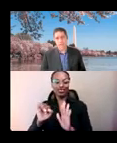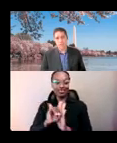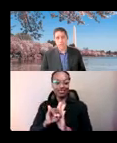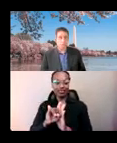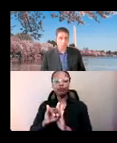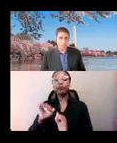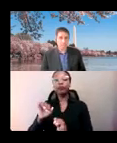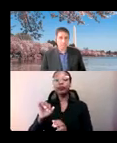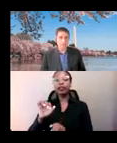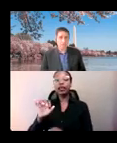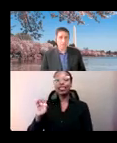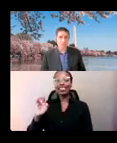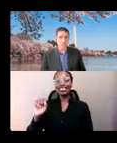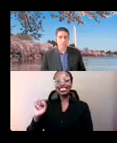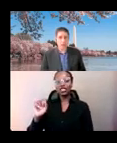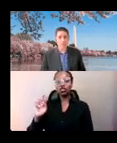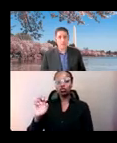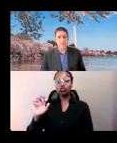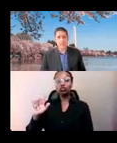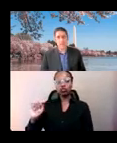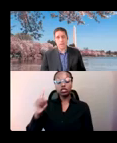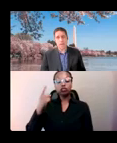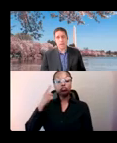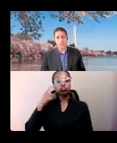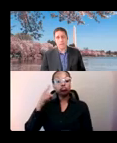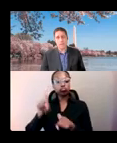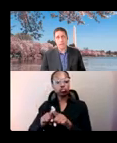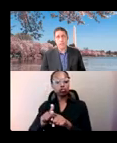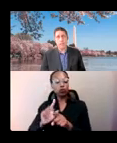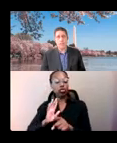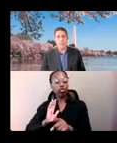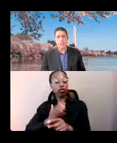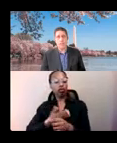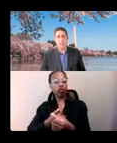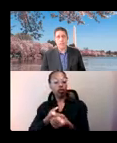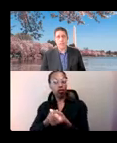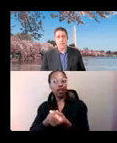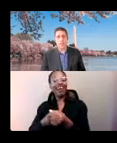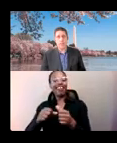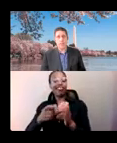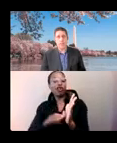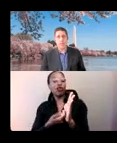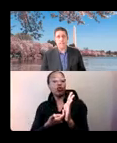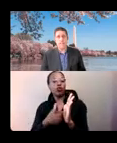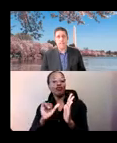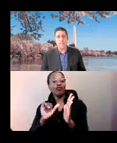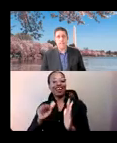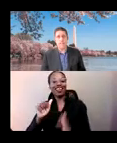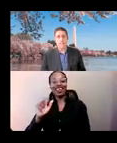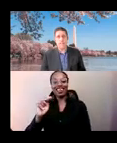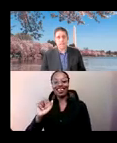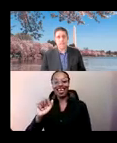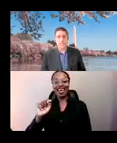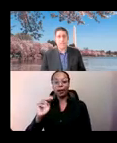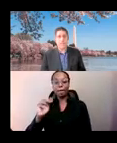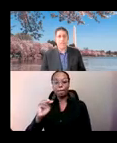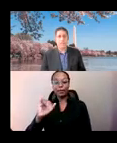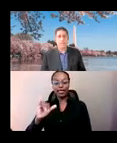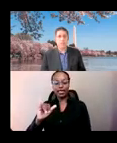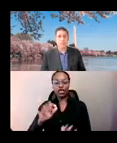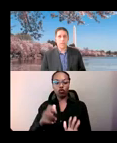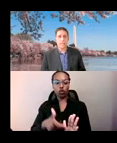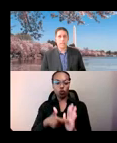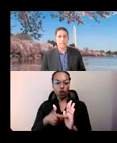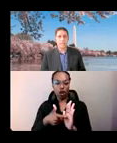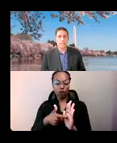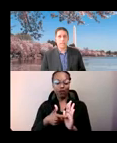to, during the course of the litigation, agreed to drop its anatomy criterion and then settled the rest of the